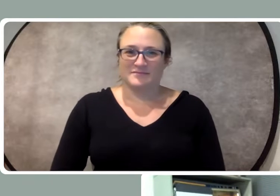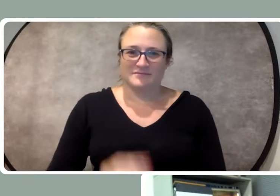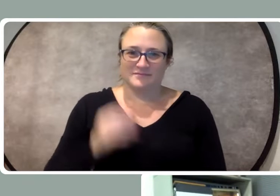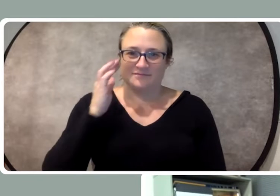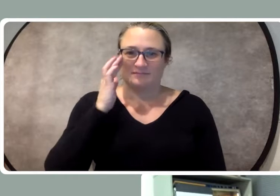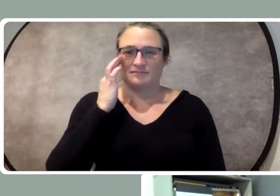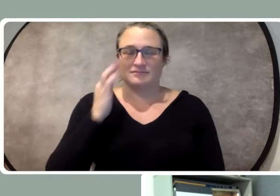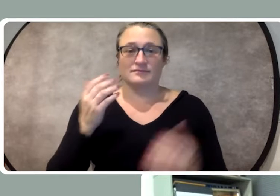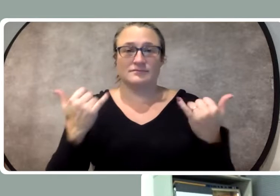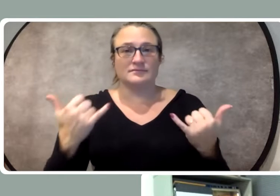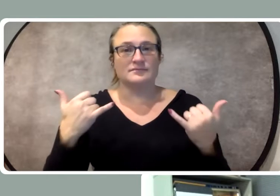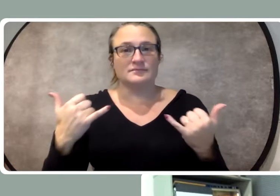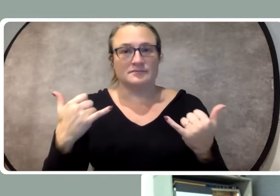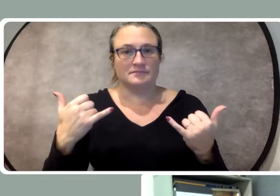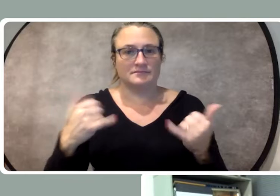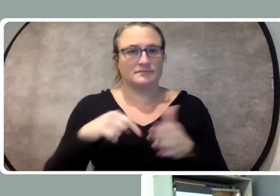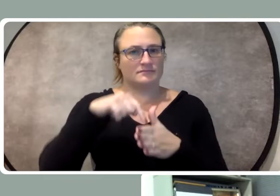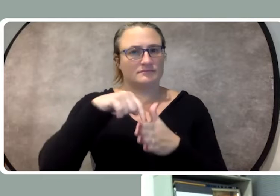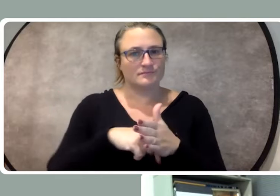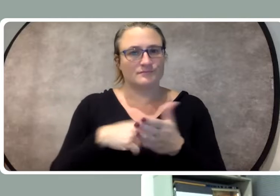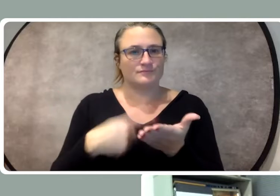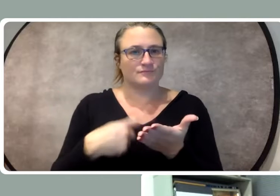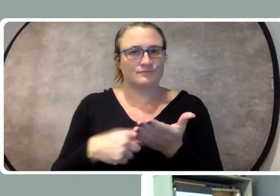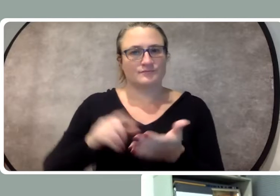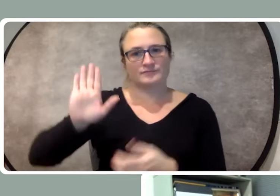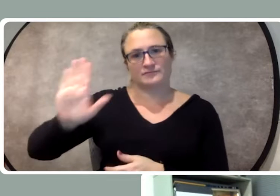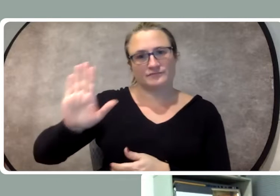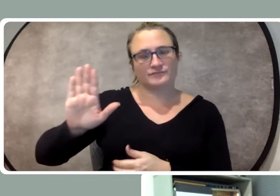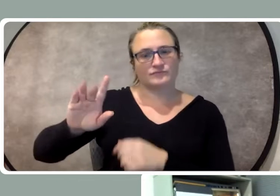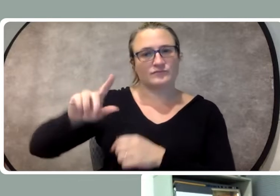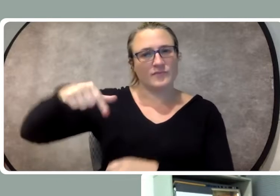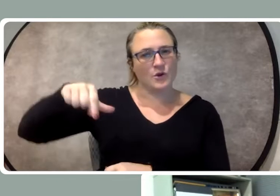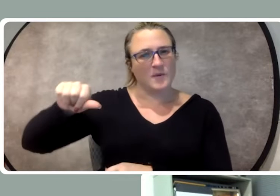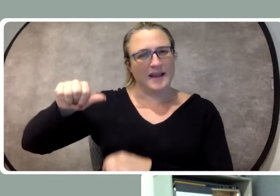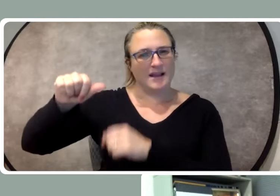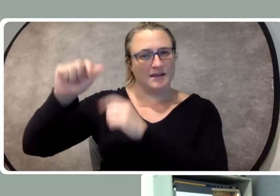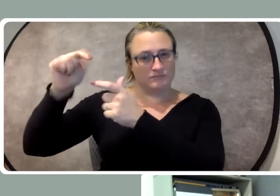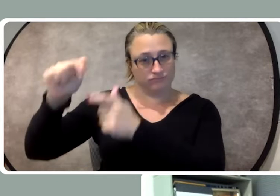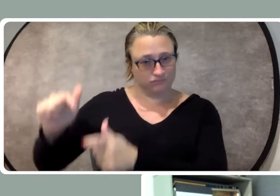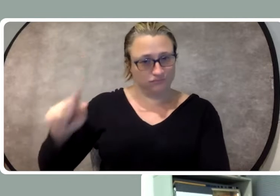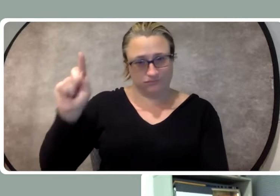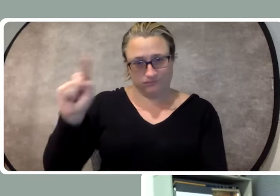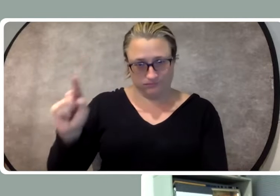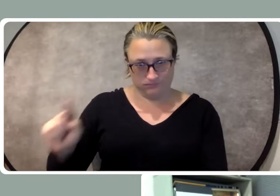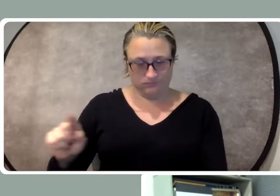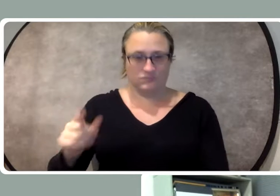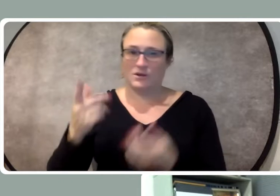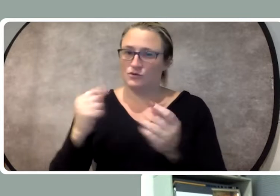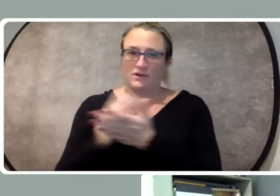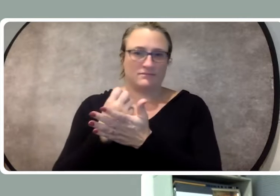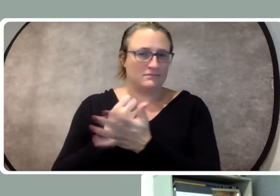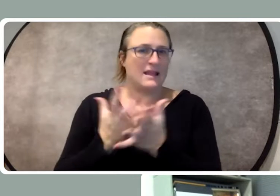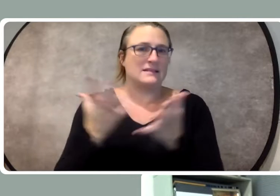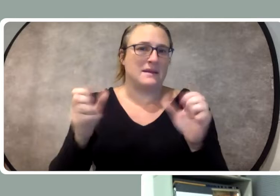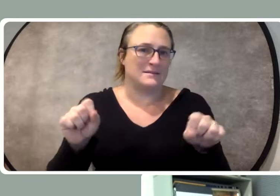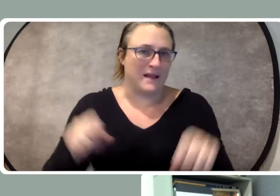I'm going to go ahead and dive into some of our questions, and I will try and get to as many as possible. So